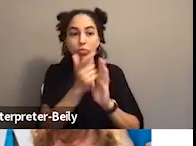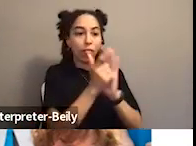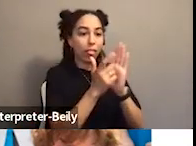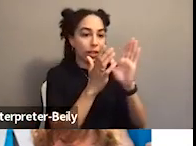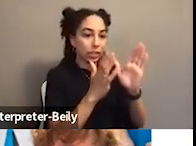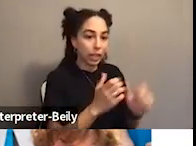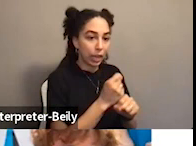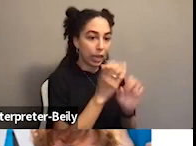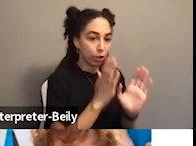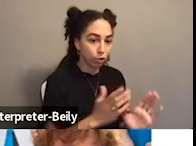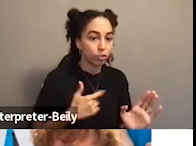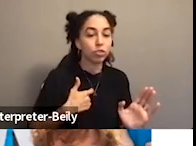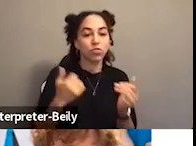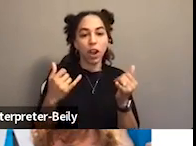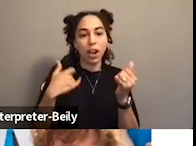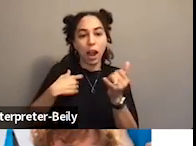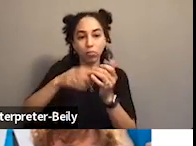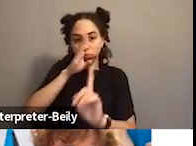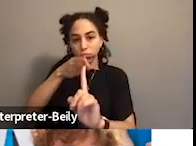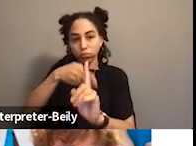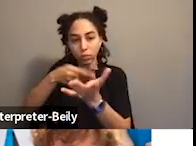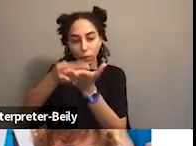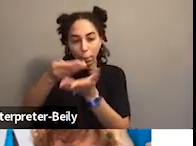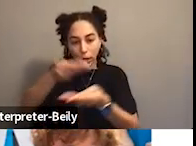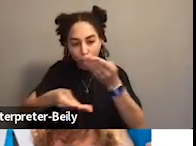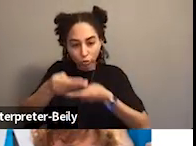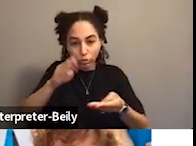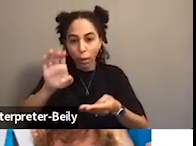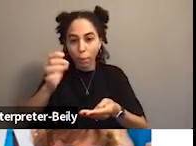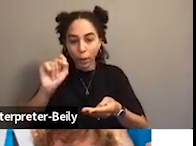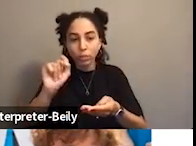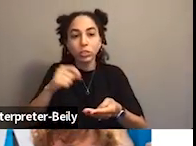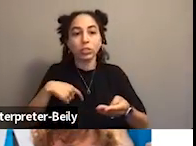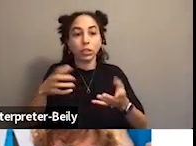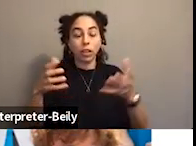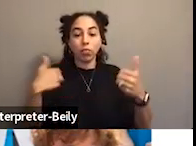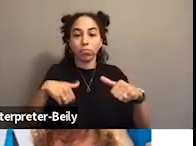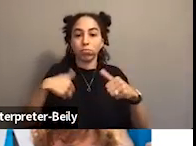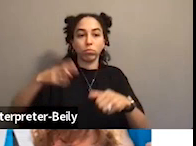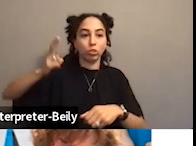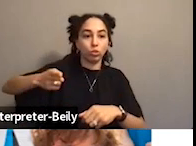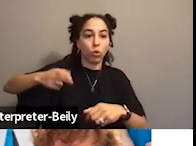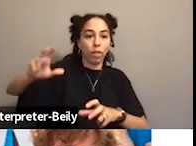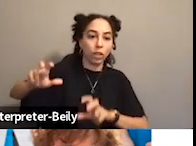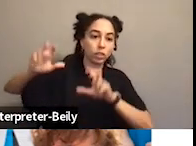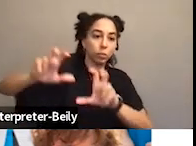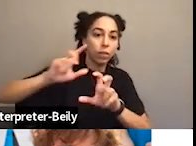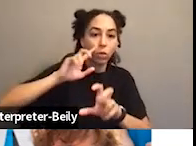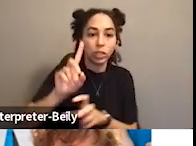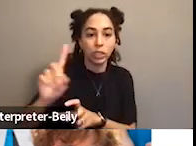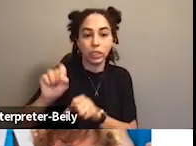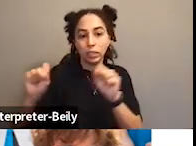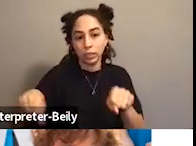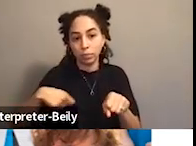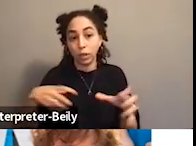on the upcoming budget. There has been a historic investment proposed in the budget for the DD system,